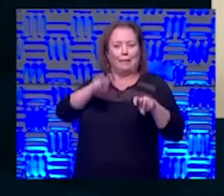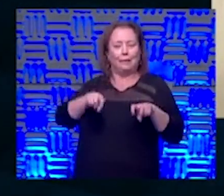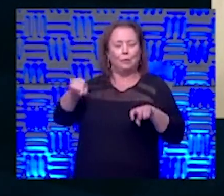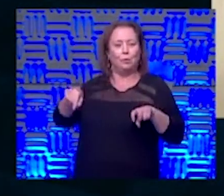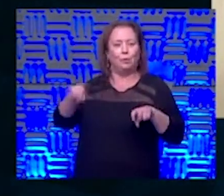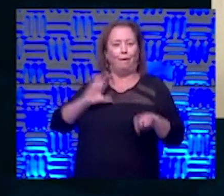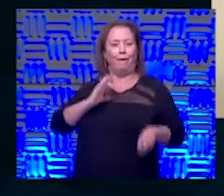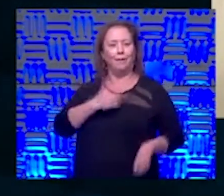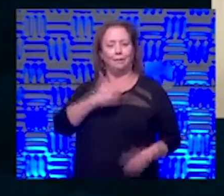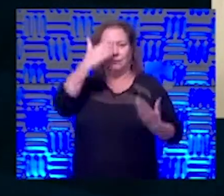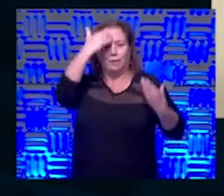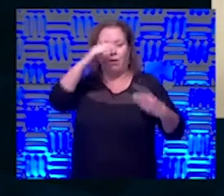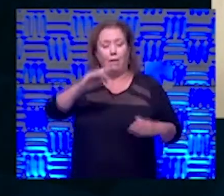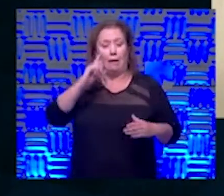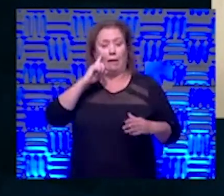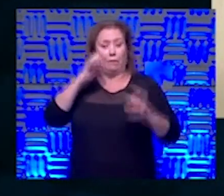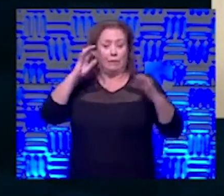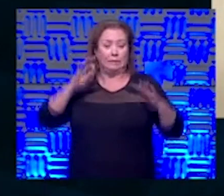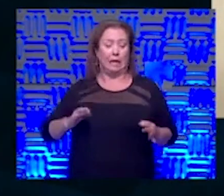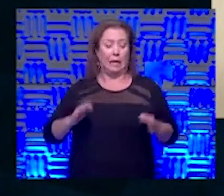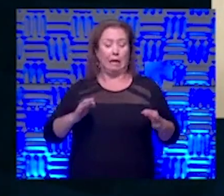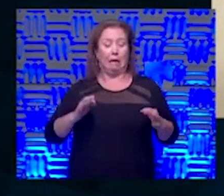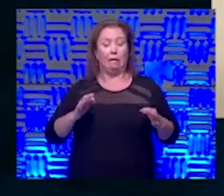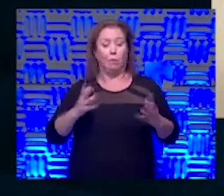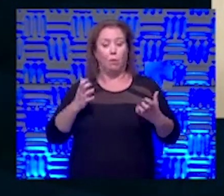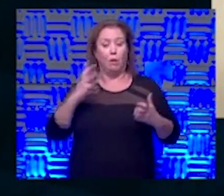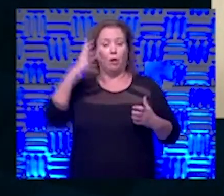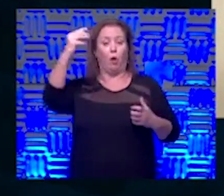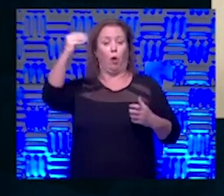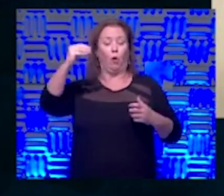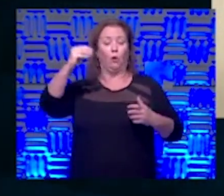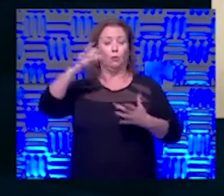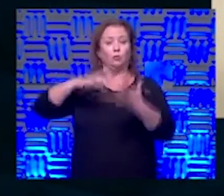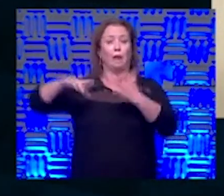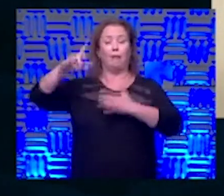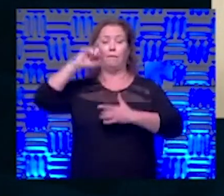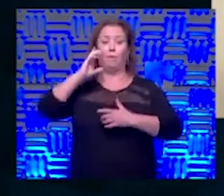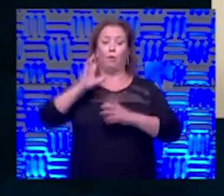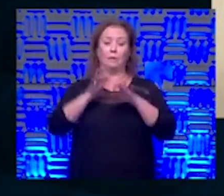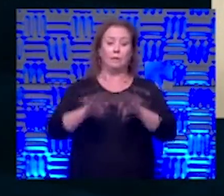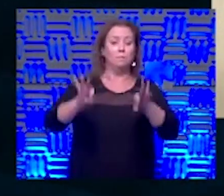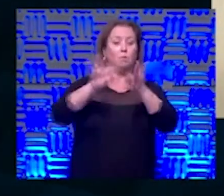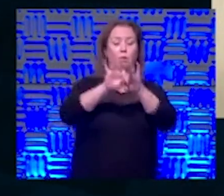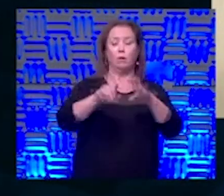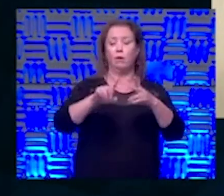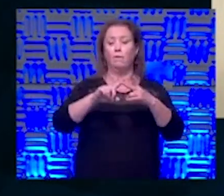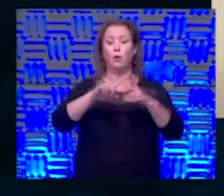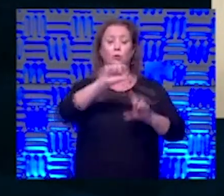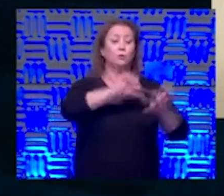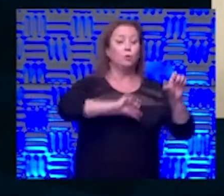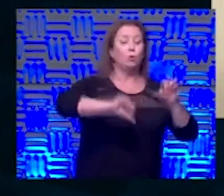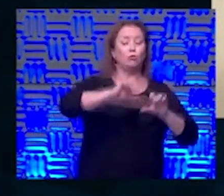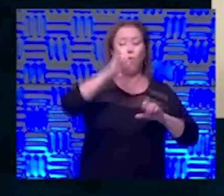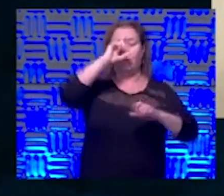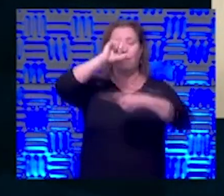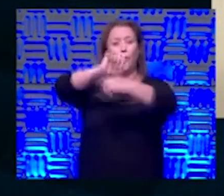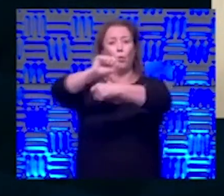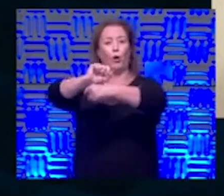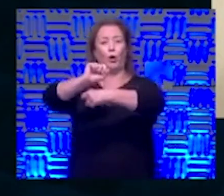if we decide to travel because it's important to us for social reasons or for work reasons, it's